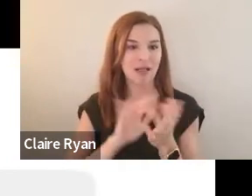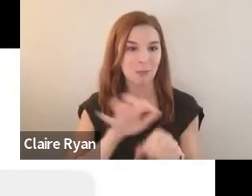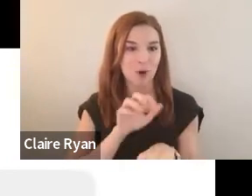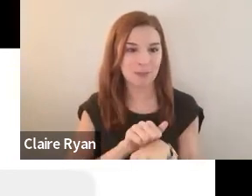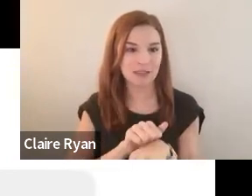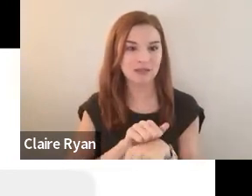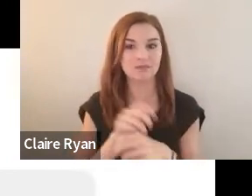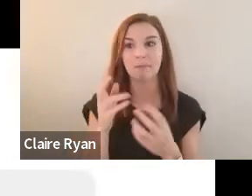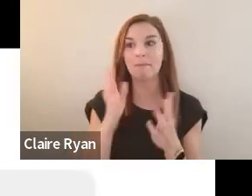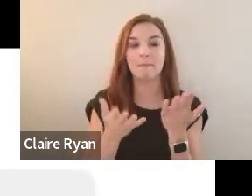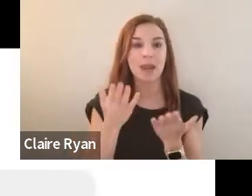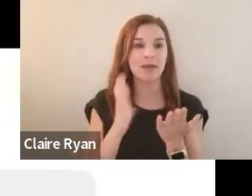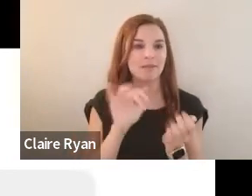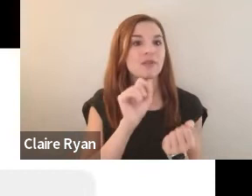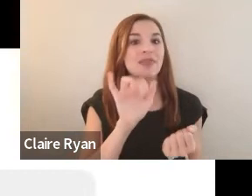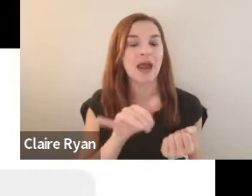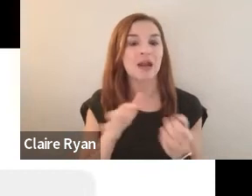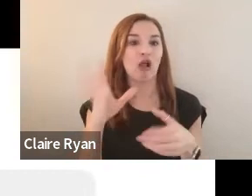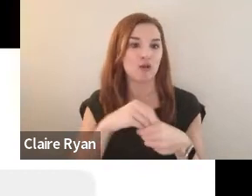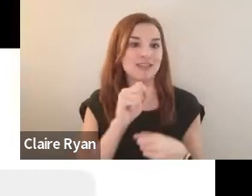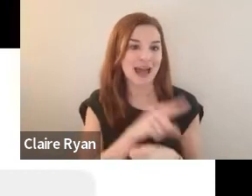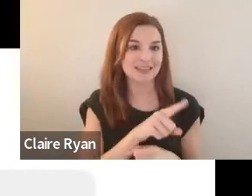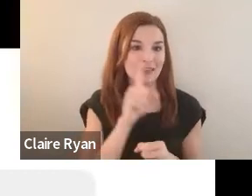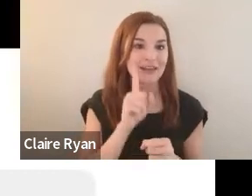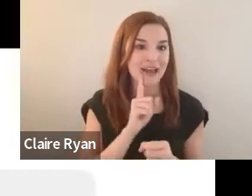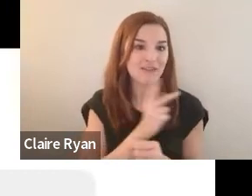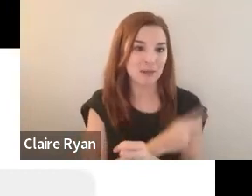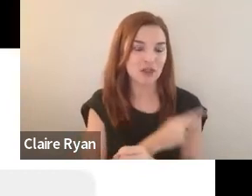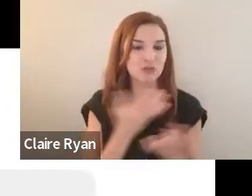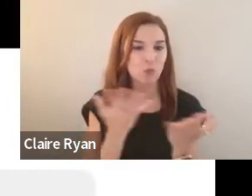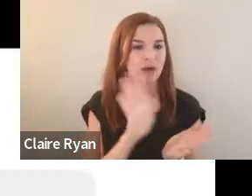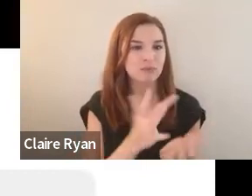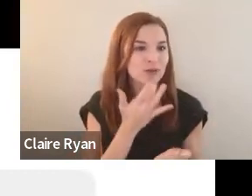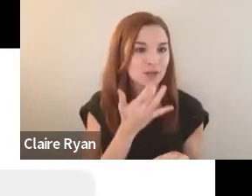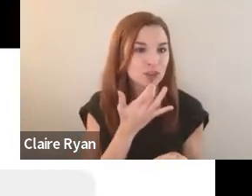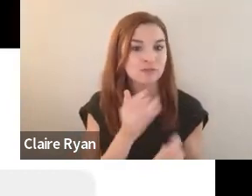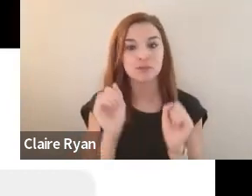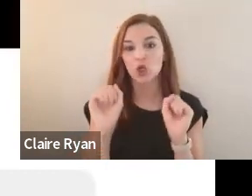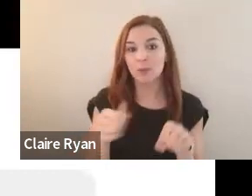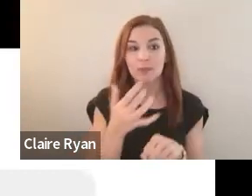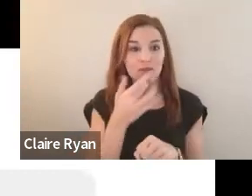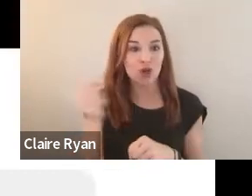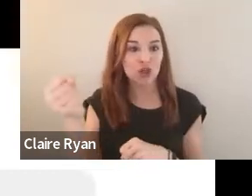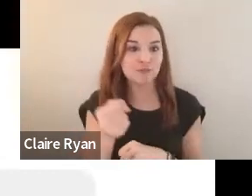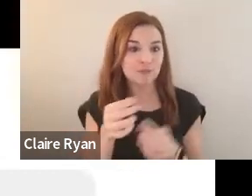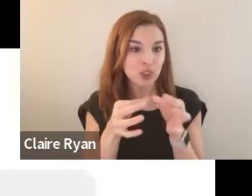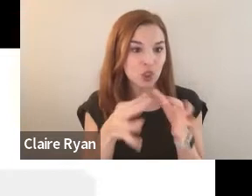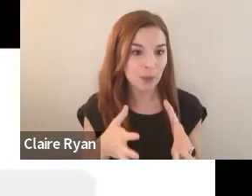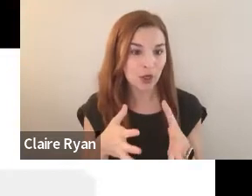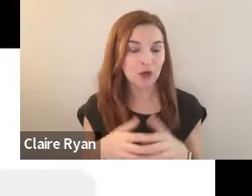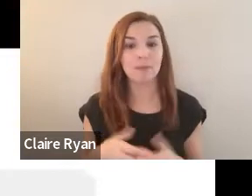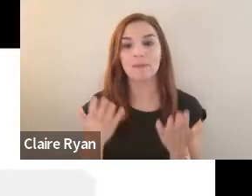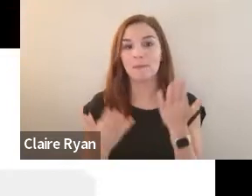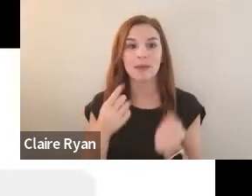on. And this can be done when you have access to them through their medical appointment. Ask them